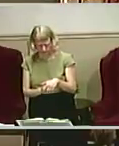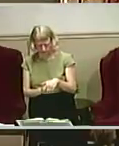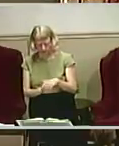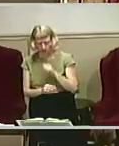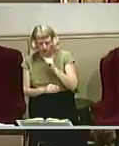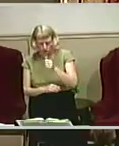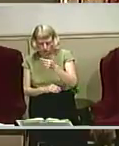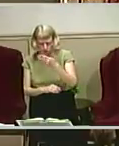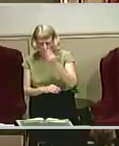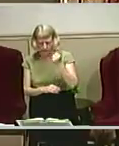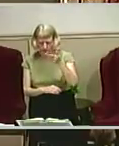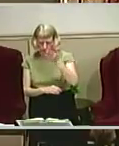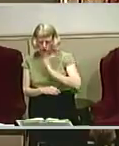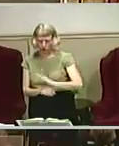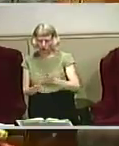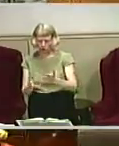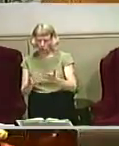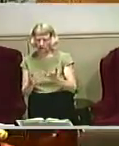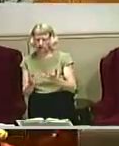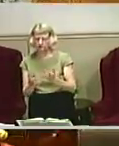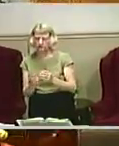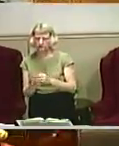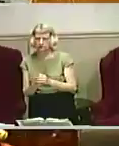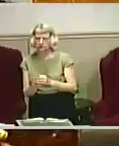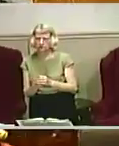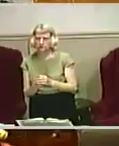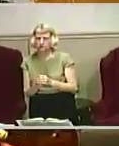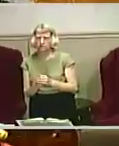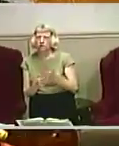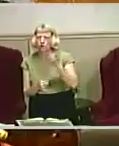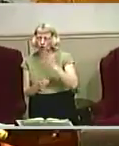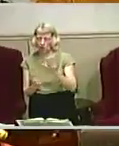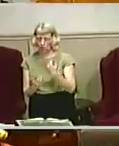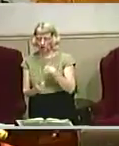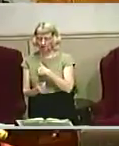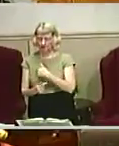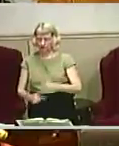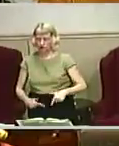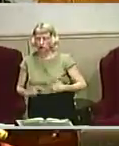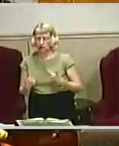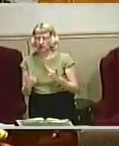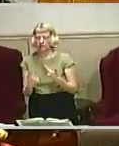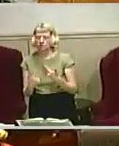Don't forget what God wants. Don't forget how God wants us to live.